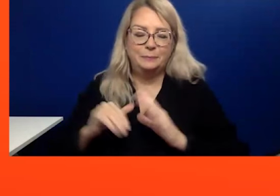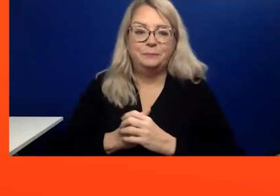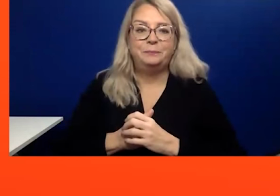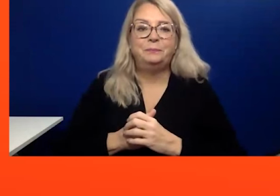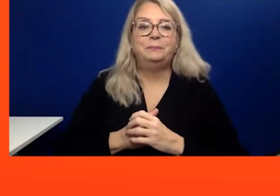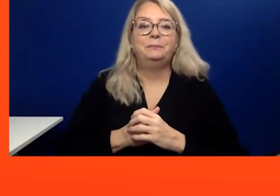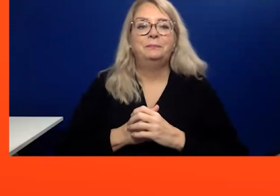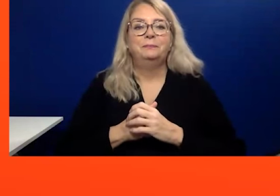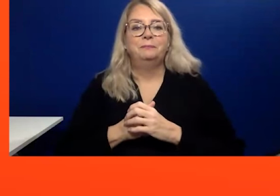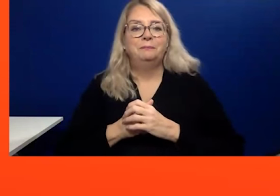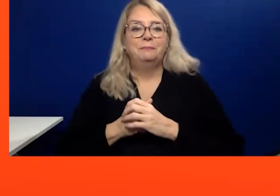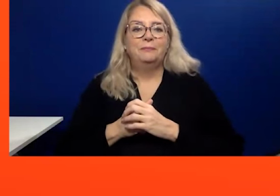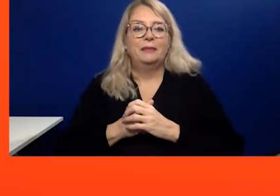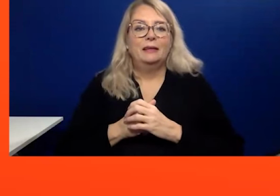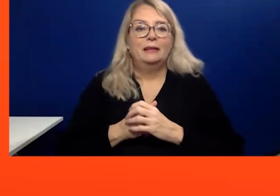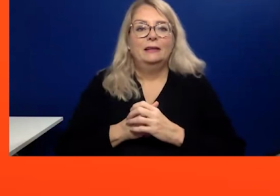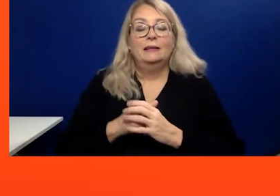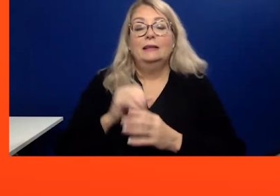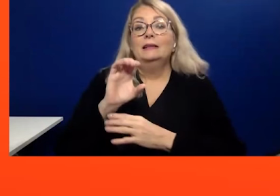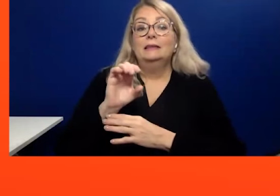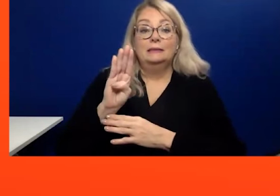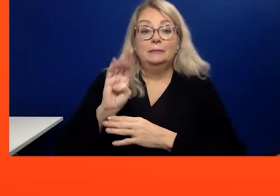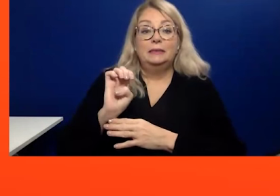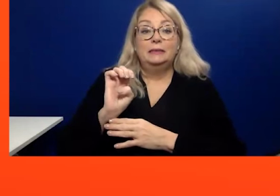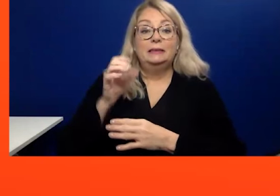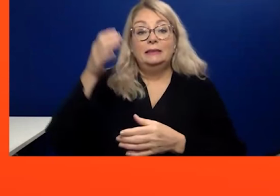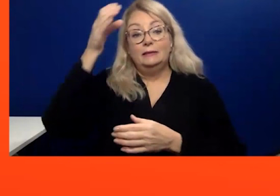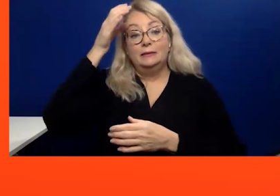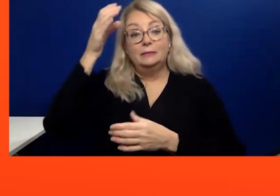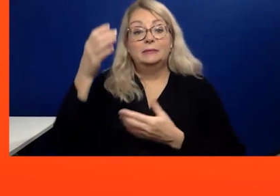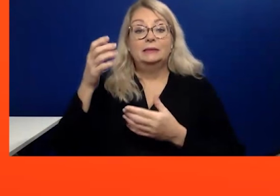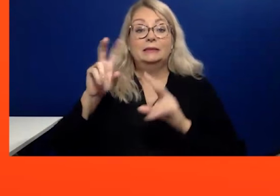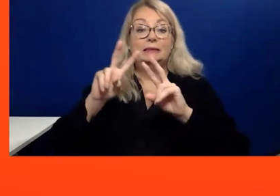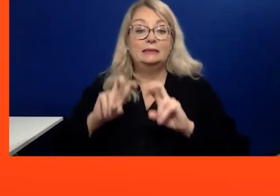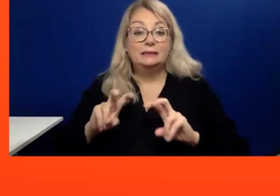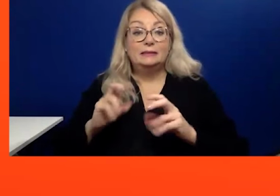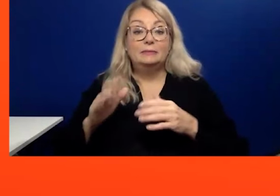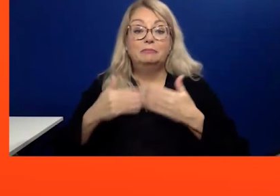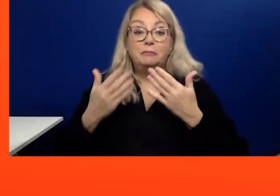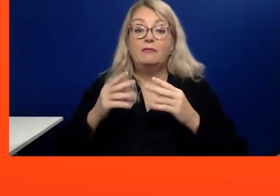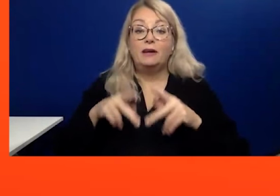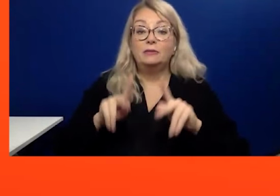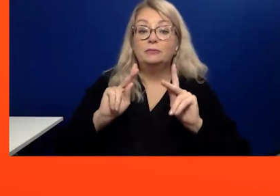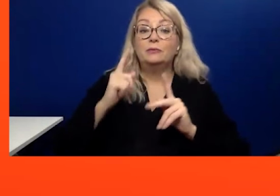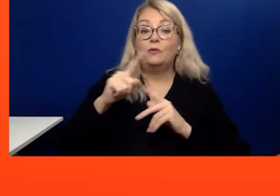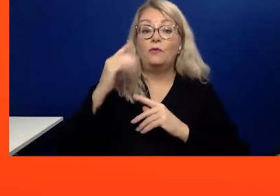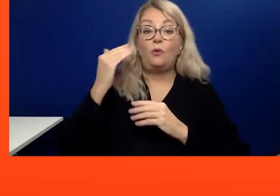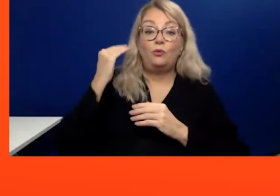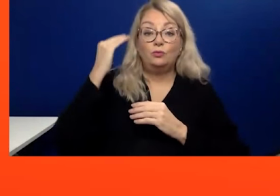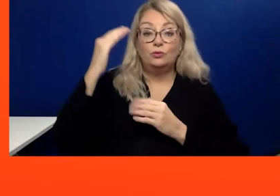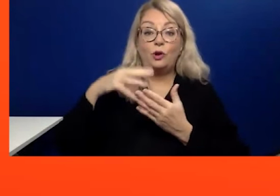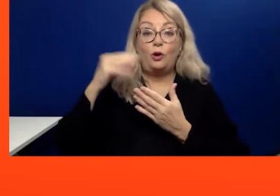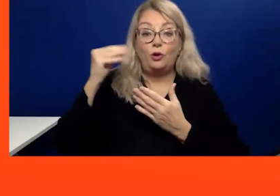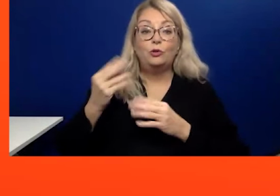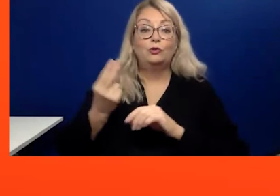kind of connected. CBE competence assessments provide opportunity for adult learners to utilize personal experience